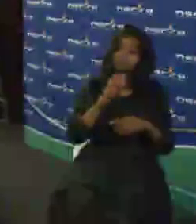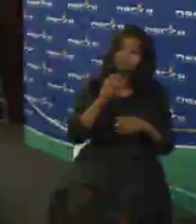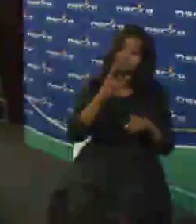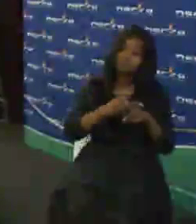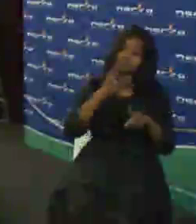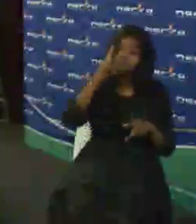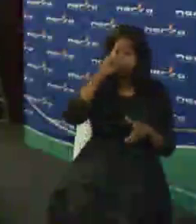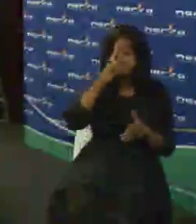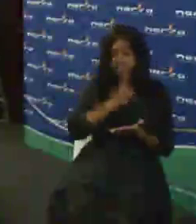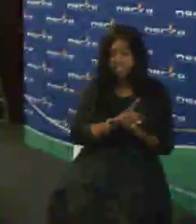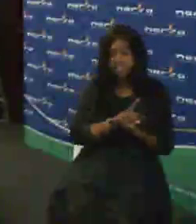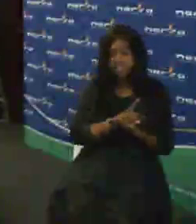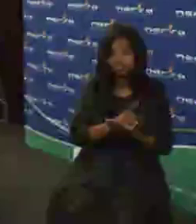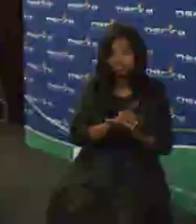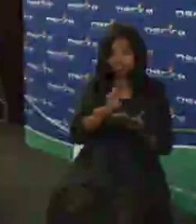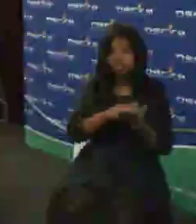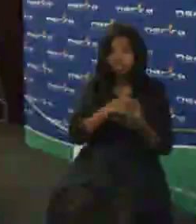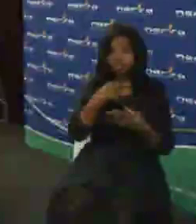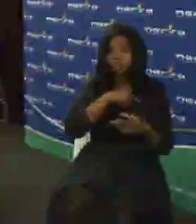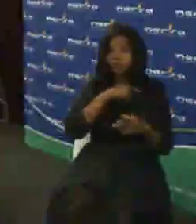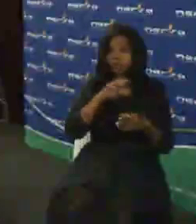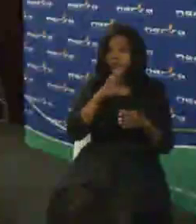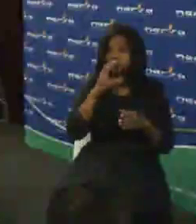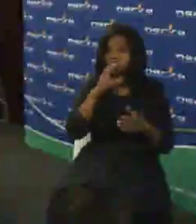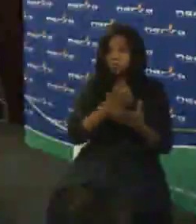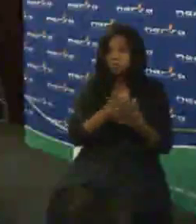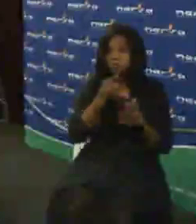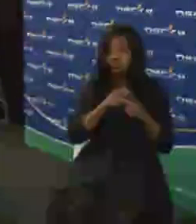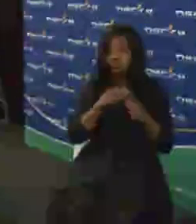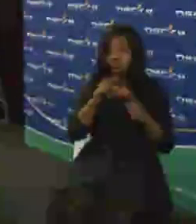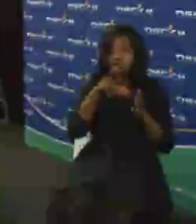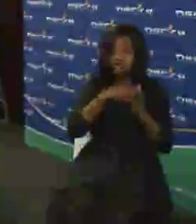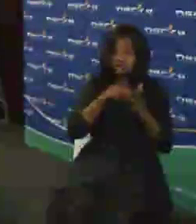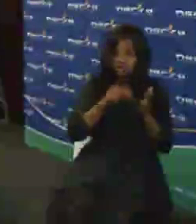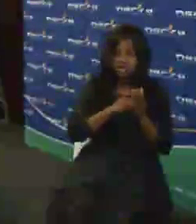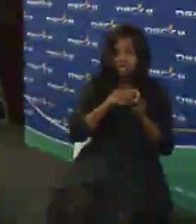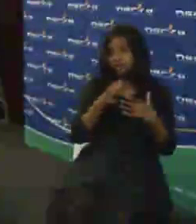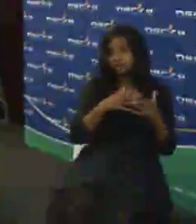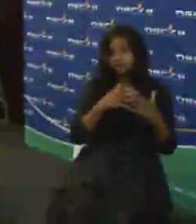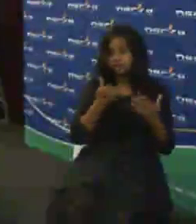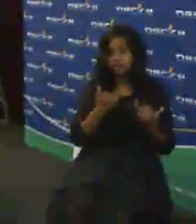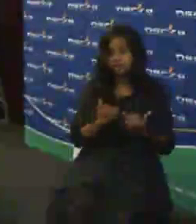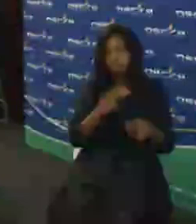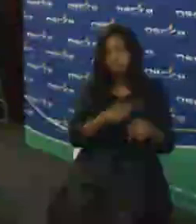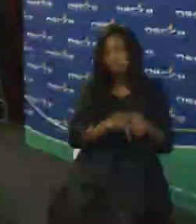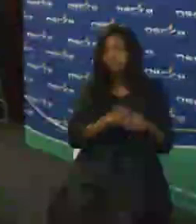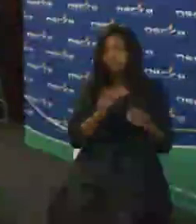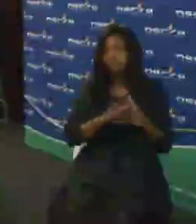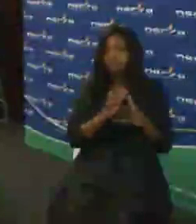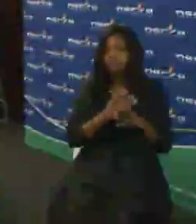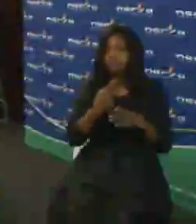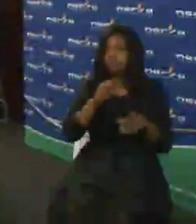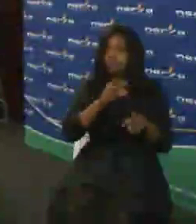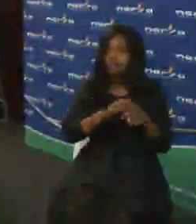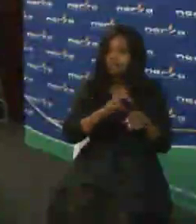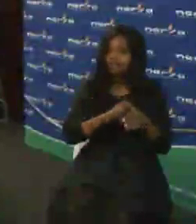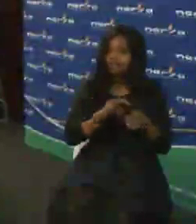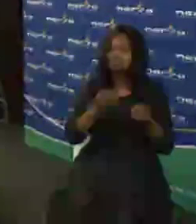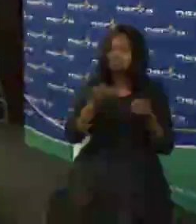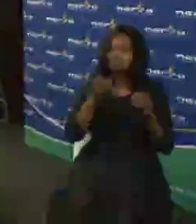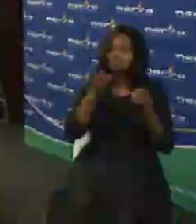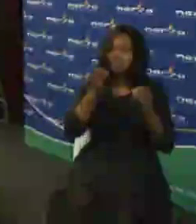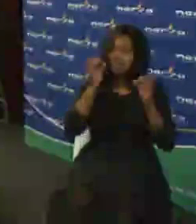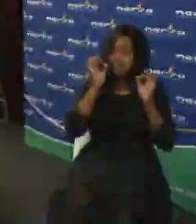final decision, and we're not committing to a specific date at this stage, because we need to do a